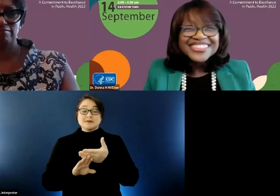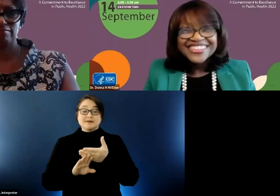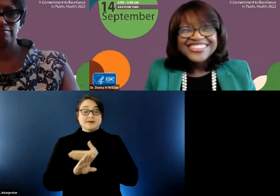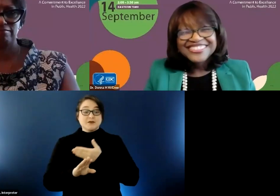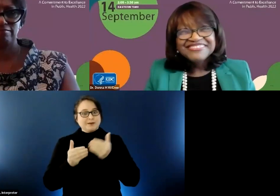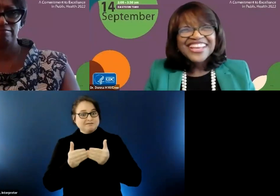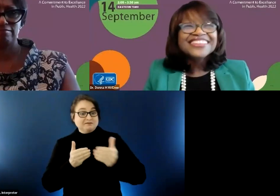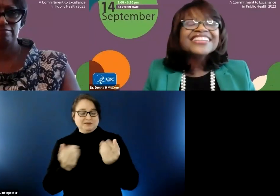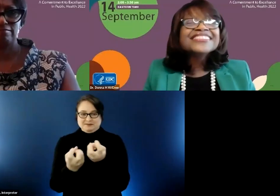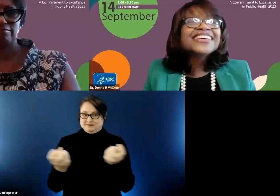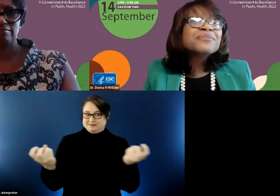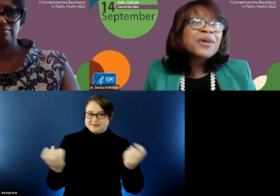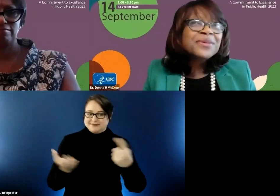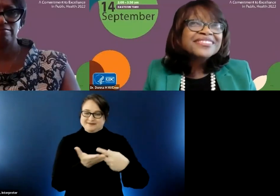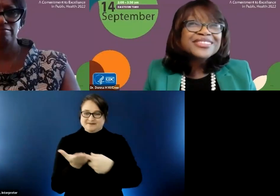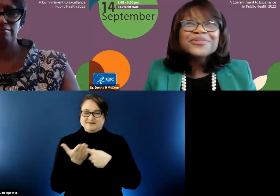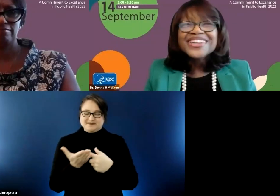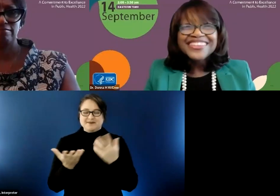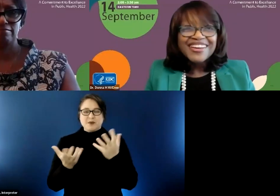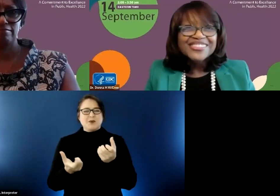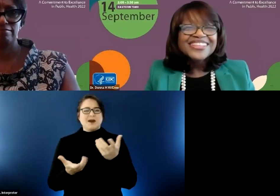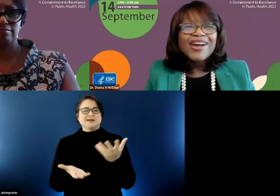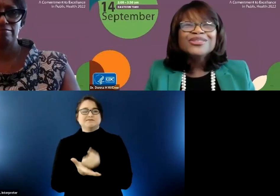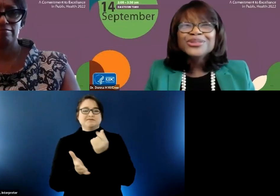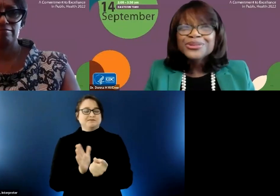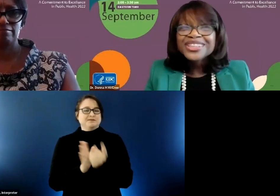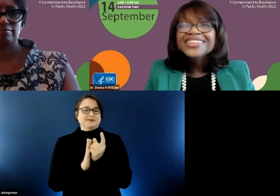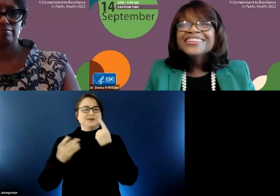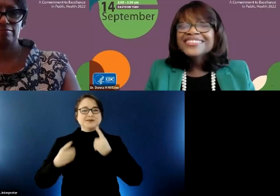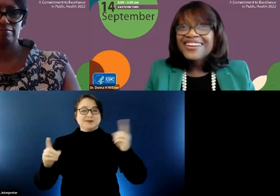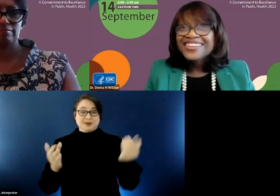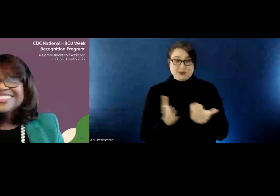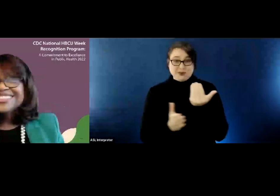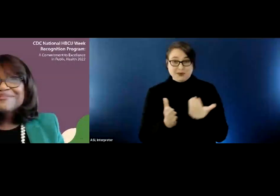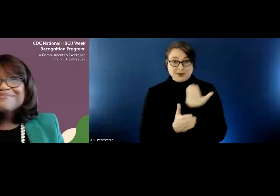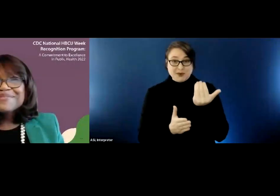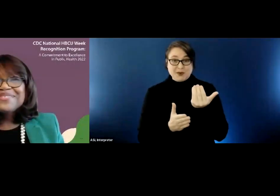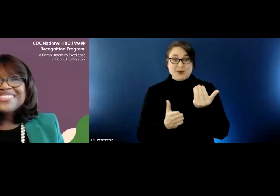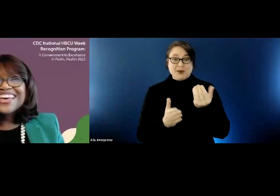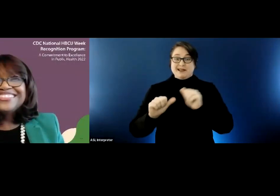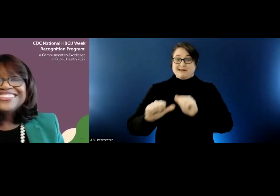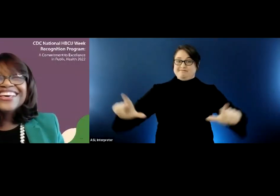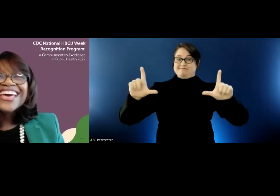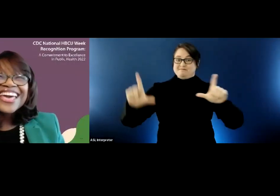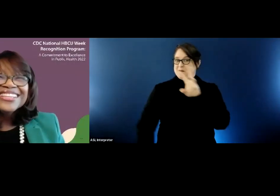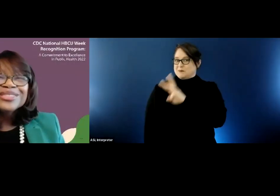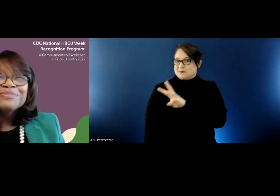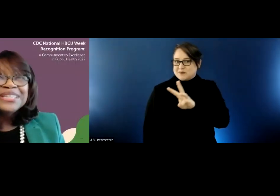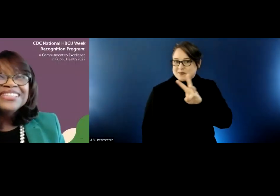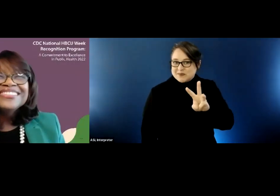panel discussion, I'd like to take a moment to announce our newly launched website,